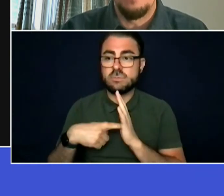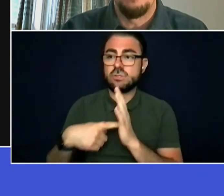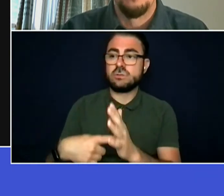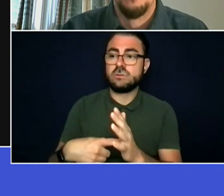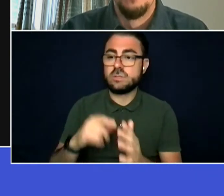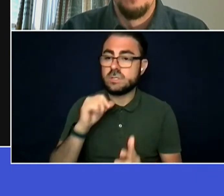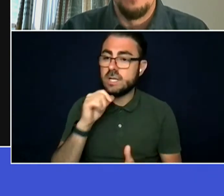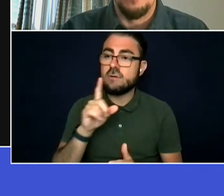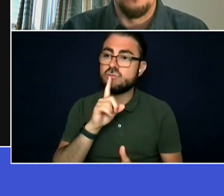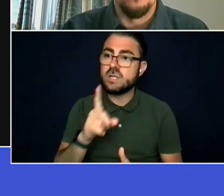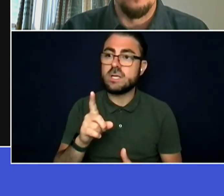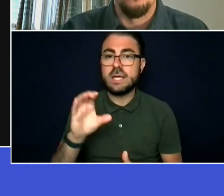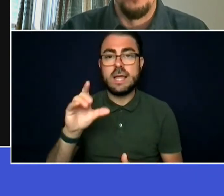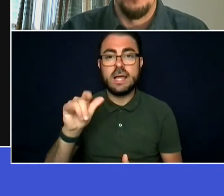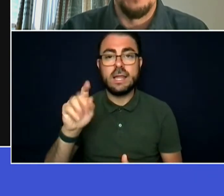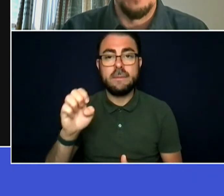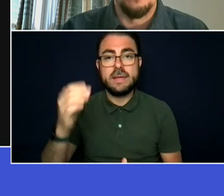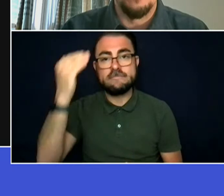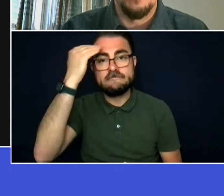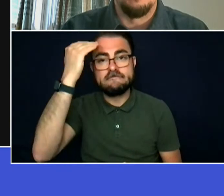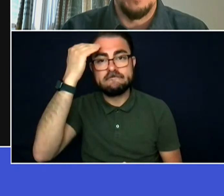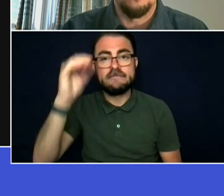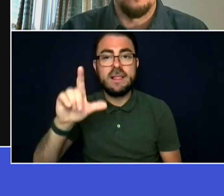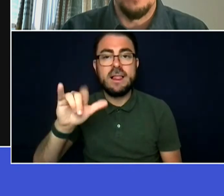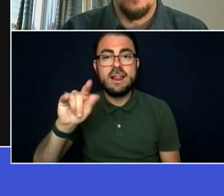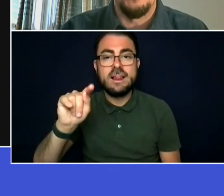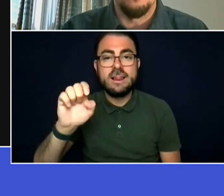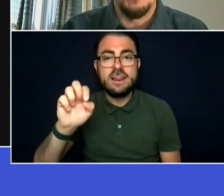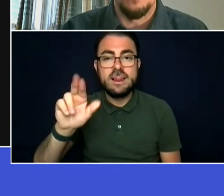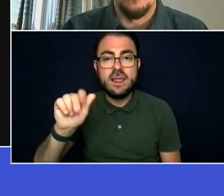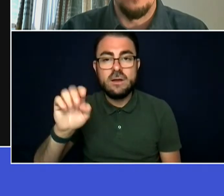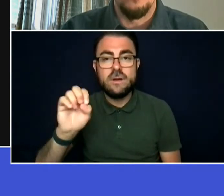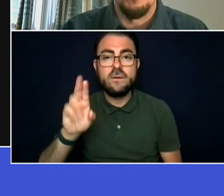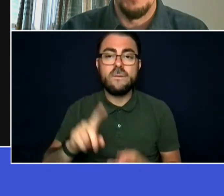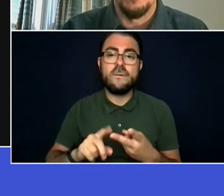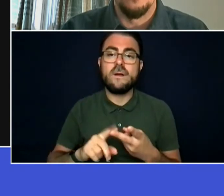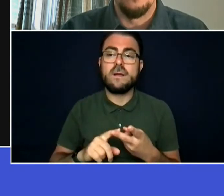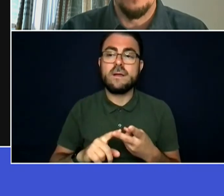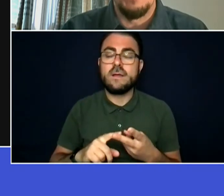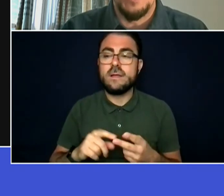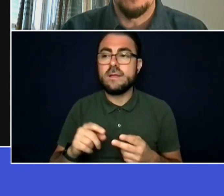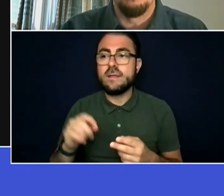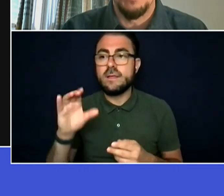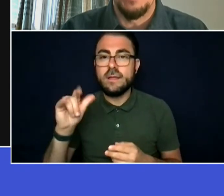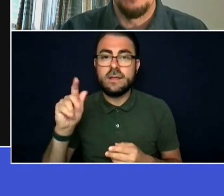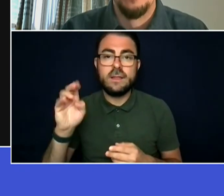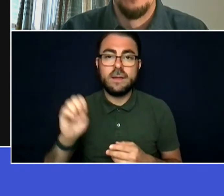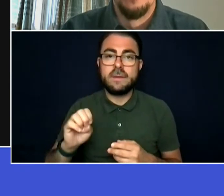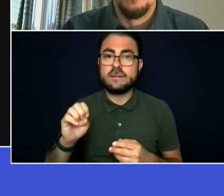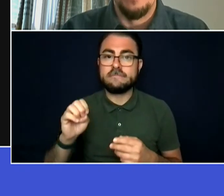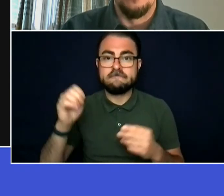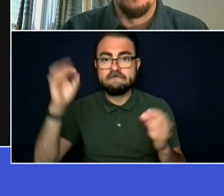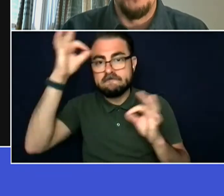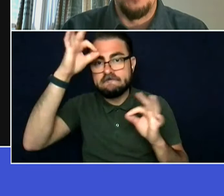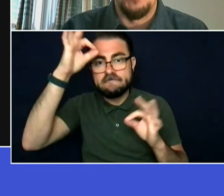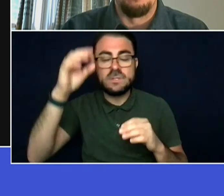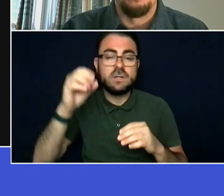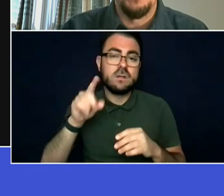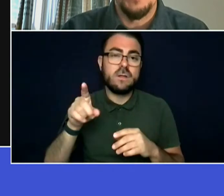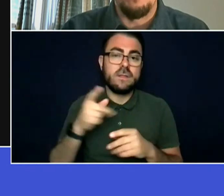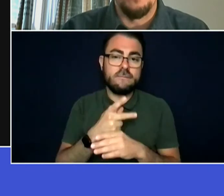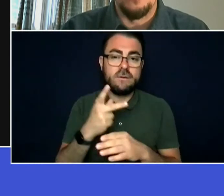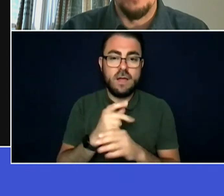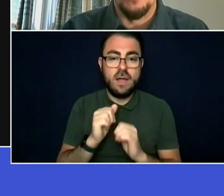climate adept, and worry that it has to sign off on this plan and incorporate into its climate action plan. Some